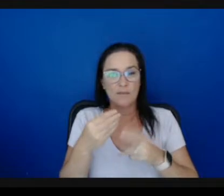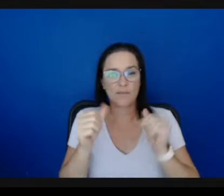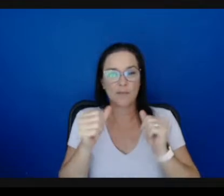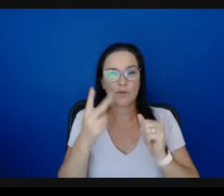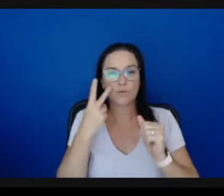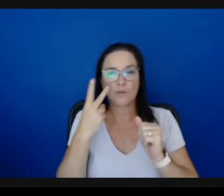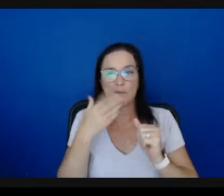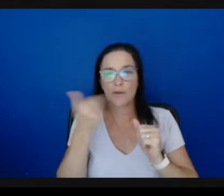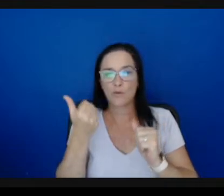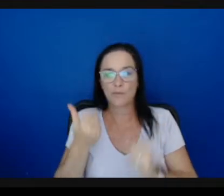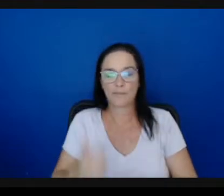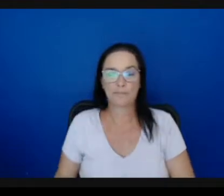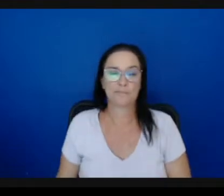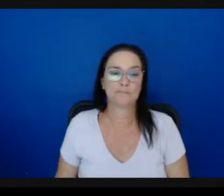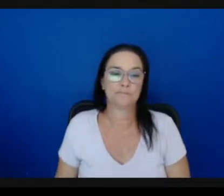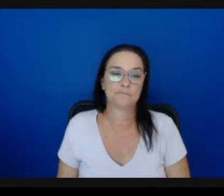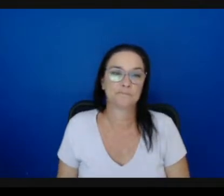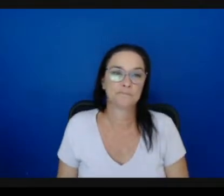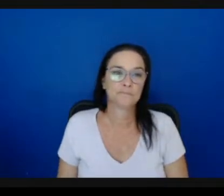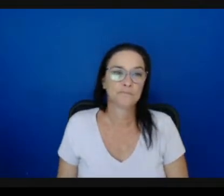guys. So